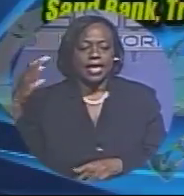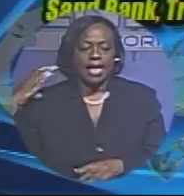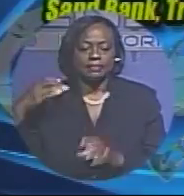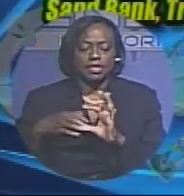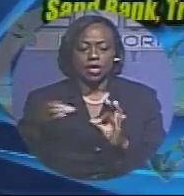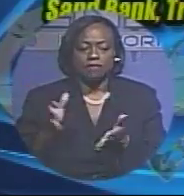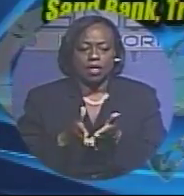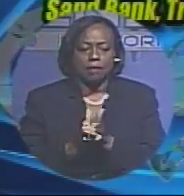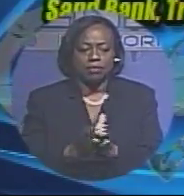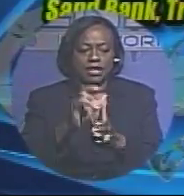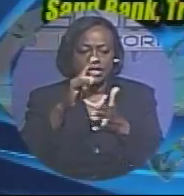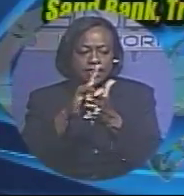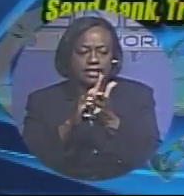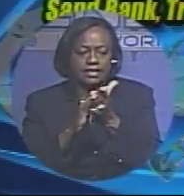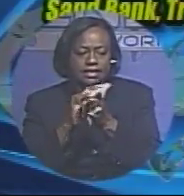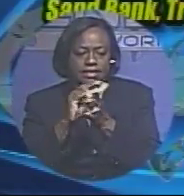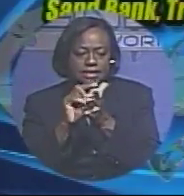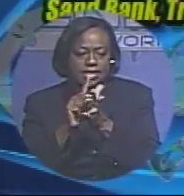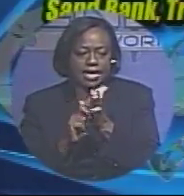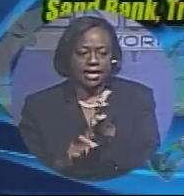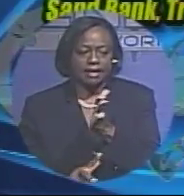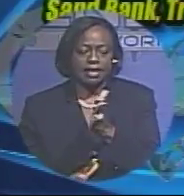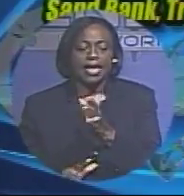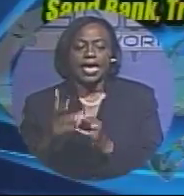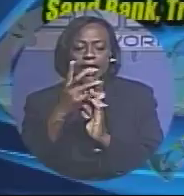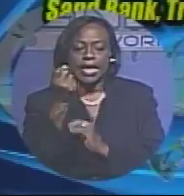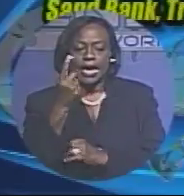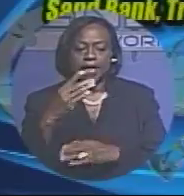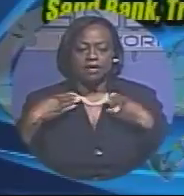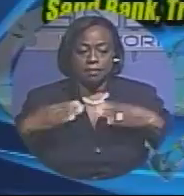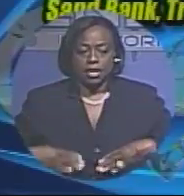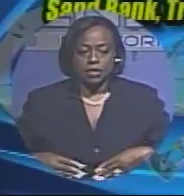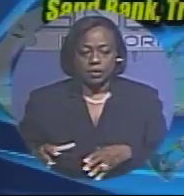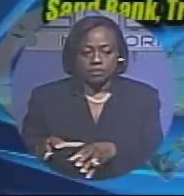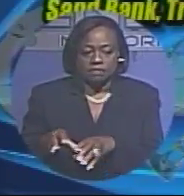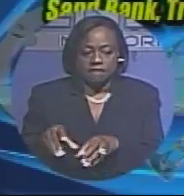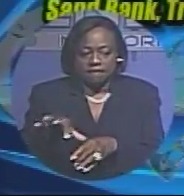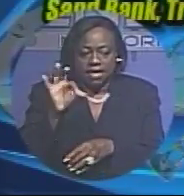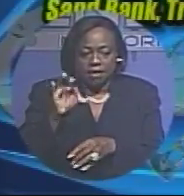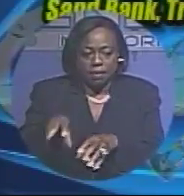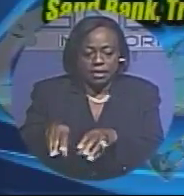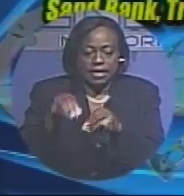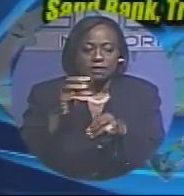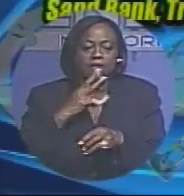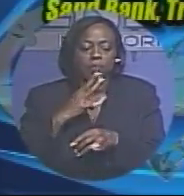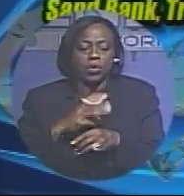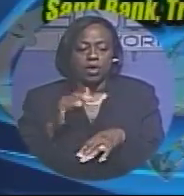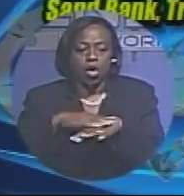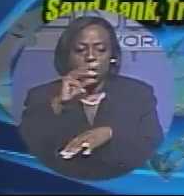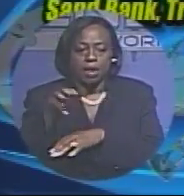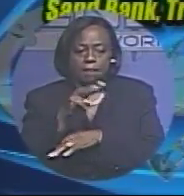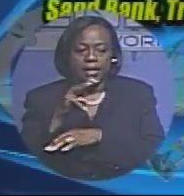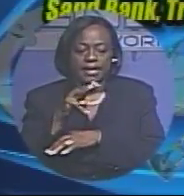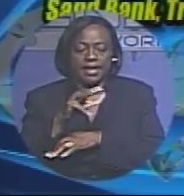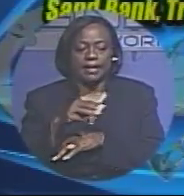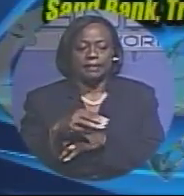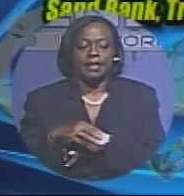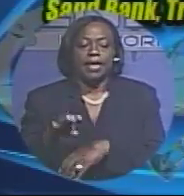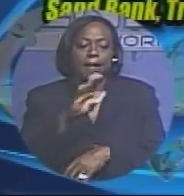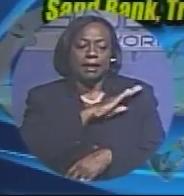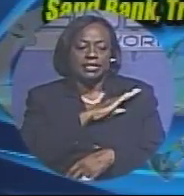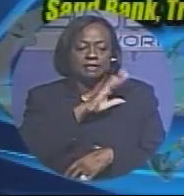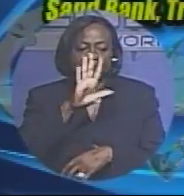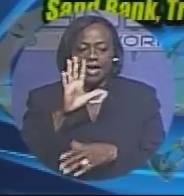sunken vessel Glory Time. 11 bodies were pulled from the wreckage Monday after the vessel went down in rough seas. Baptiste